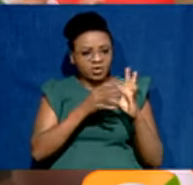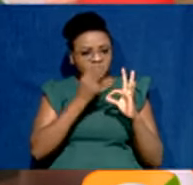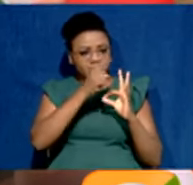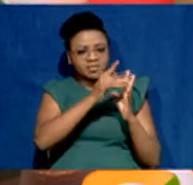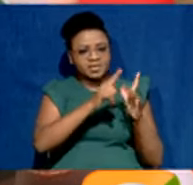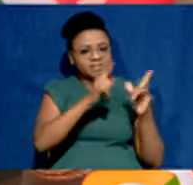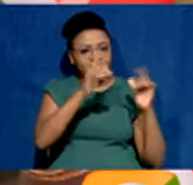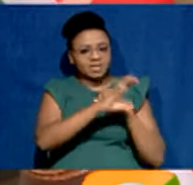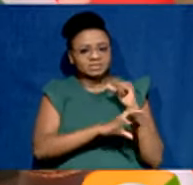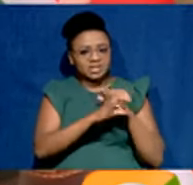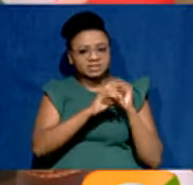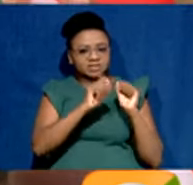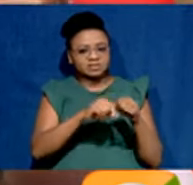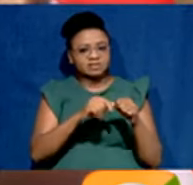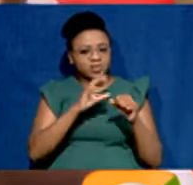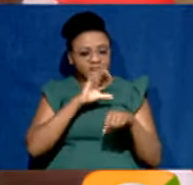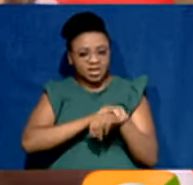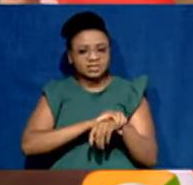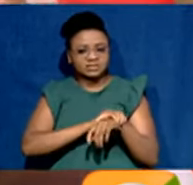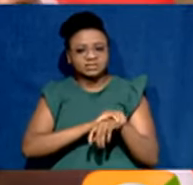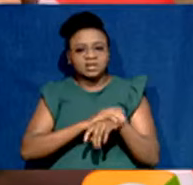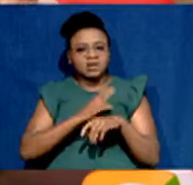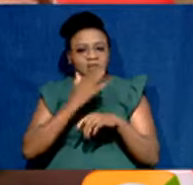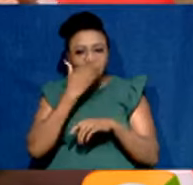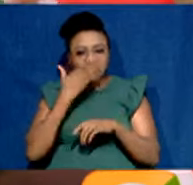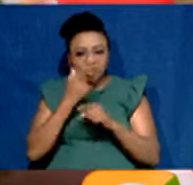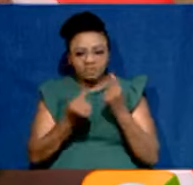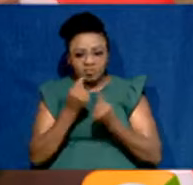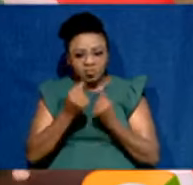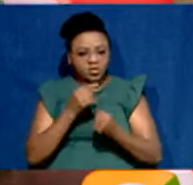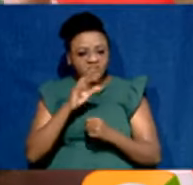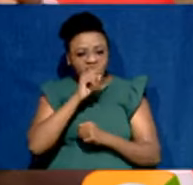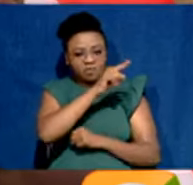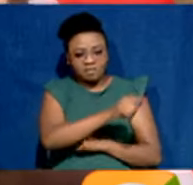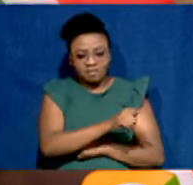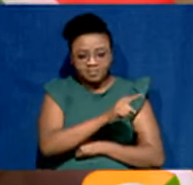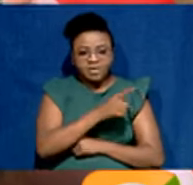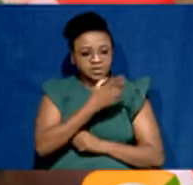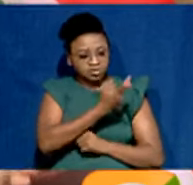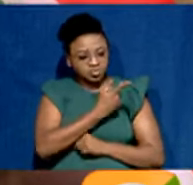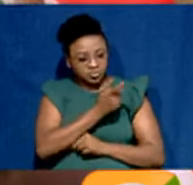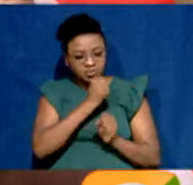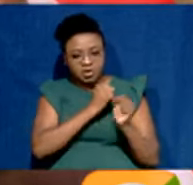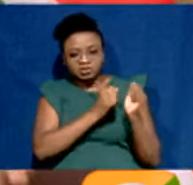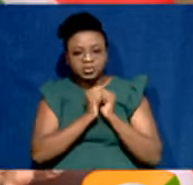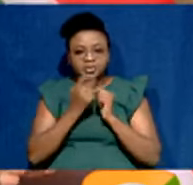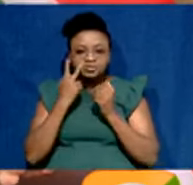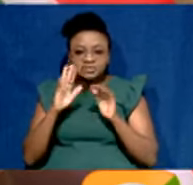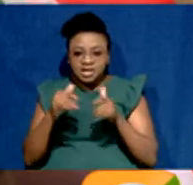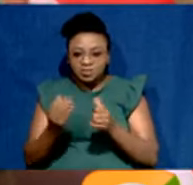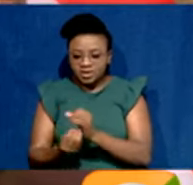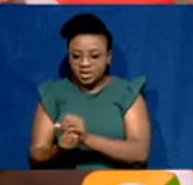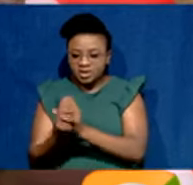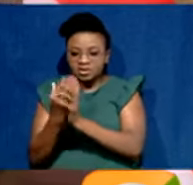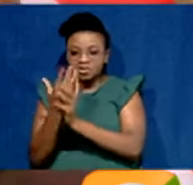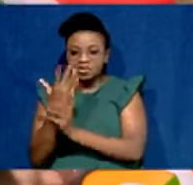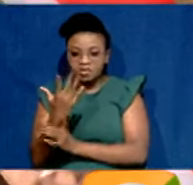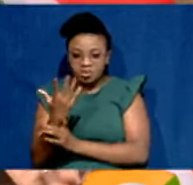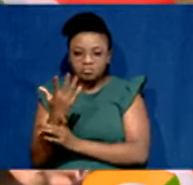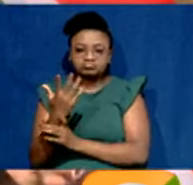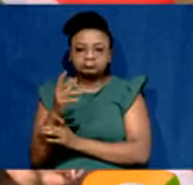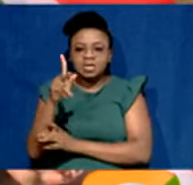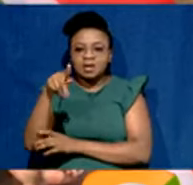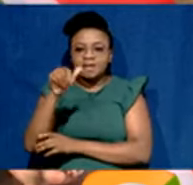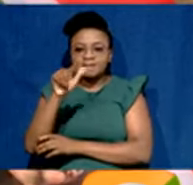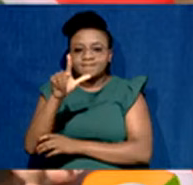country that we import edible oil from. They are going to work with us to grow palm oil in Kenya. That